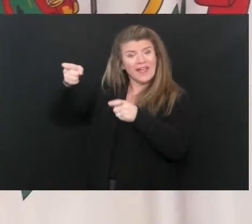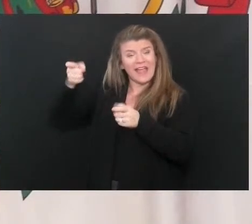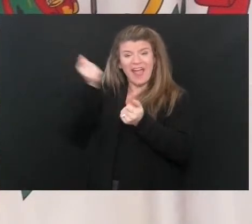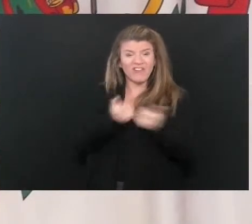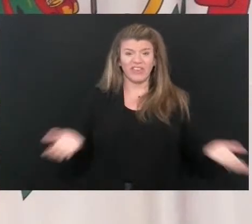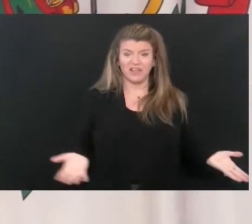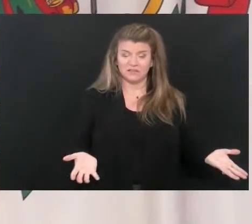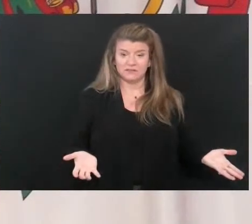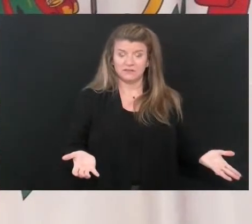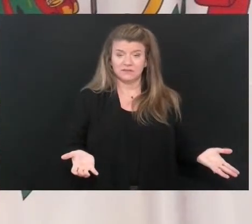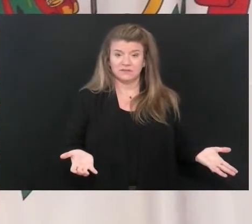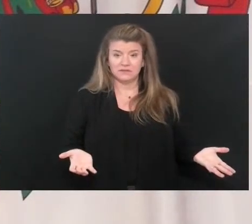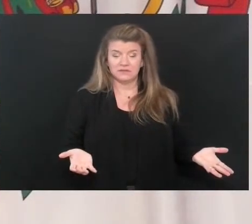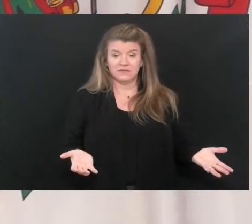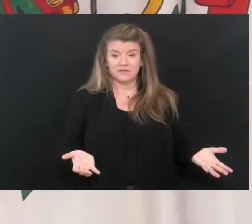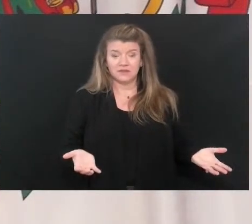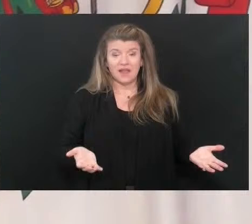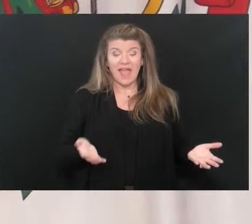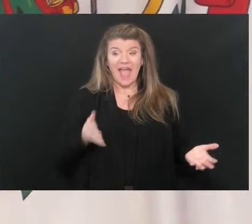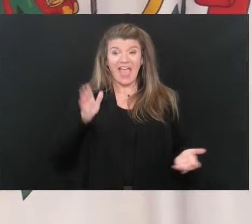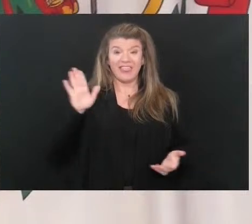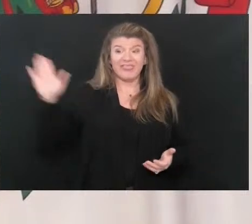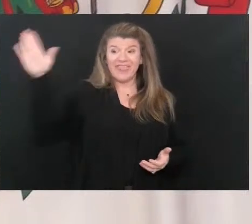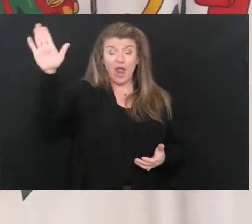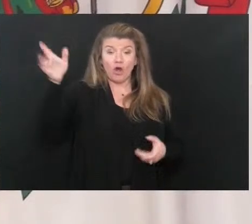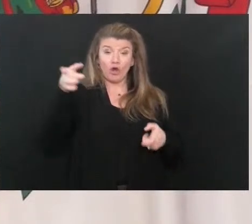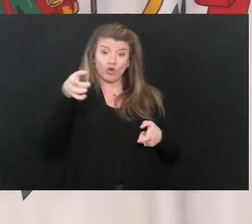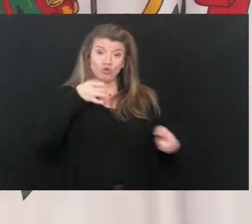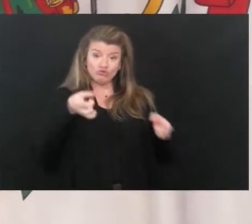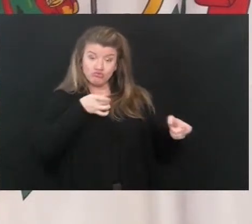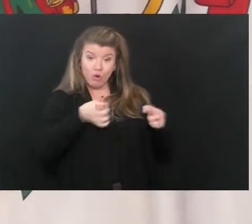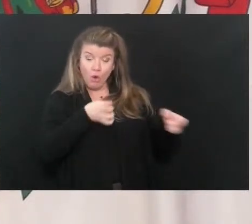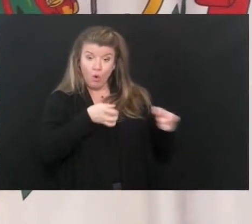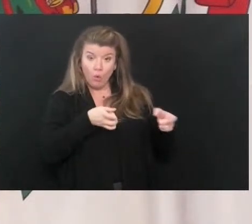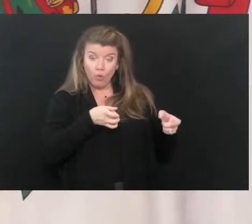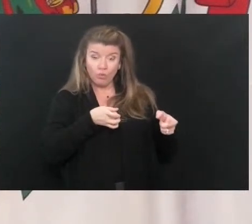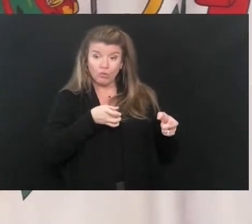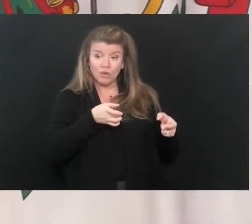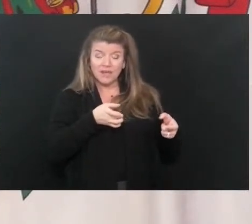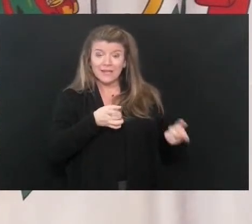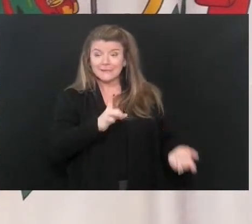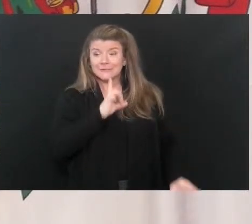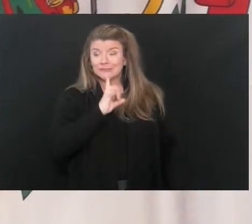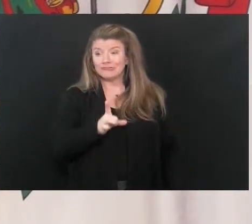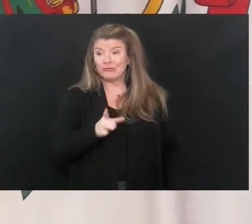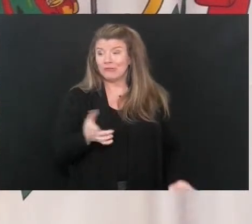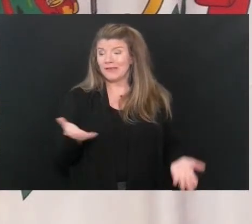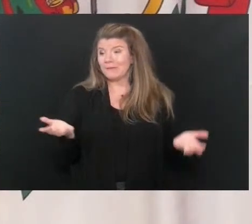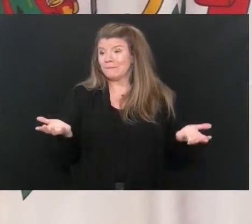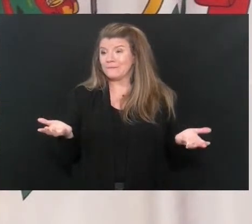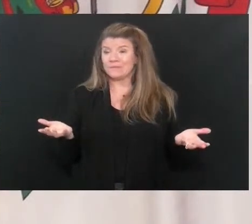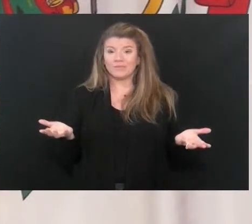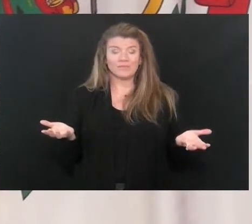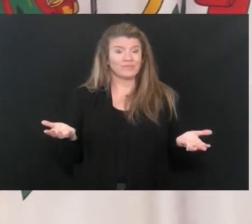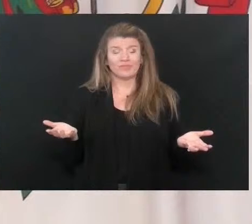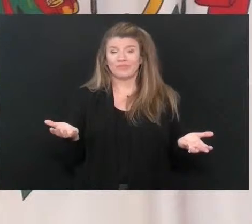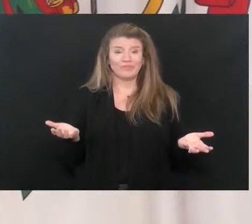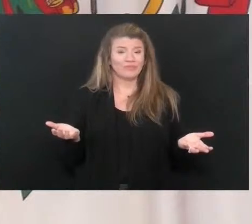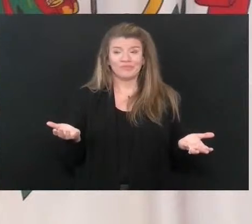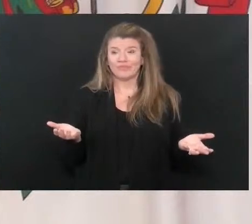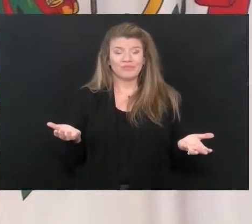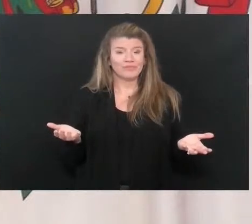scenario. And the way they're controlling that is just absolutely the swamp,